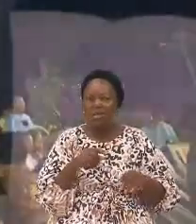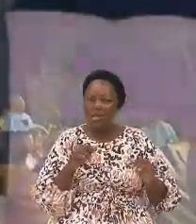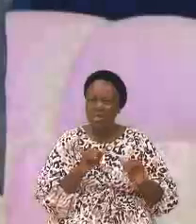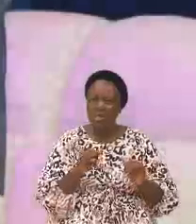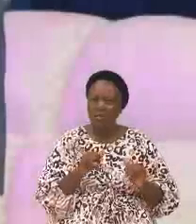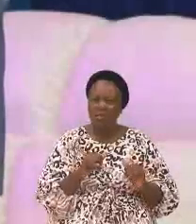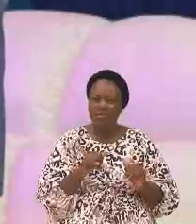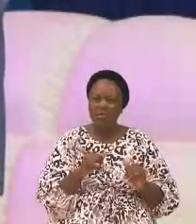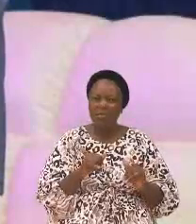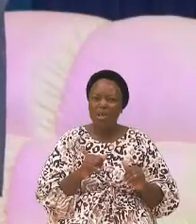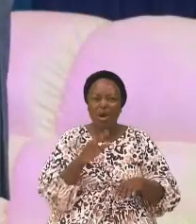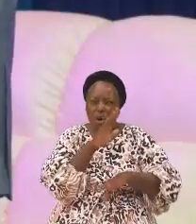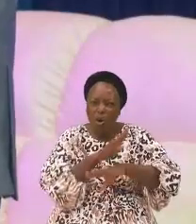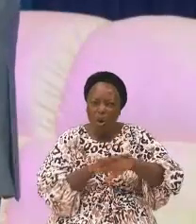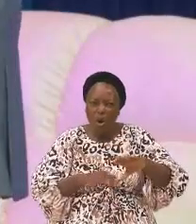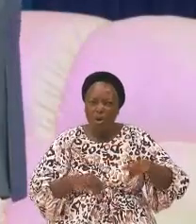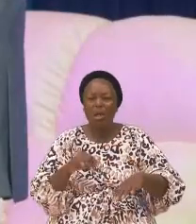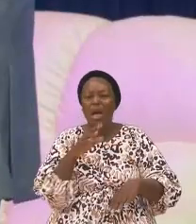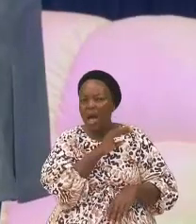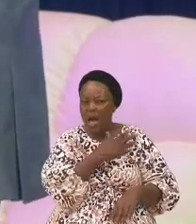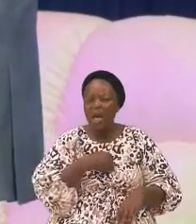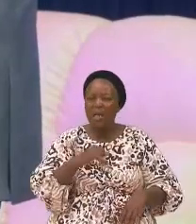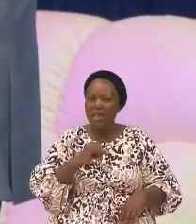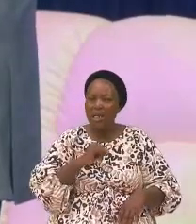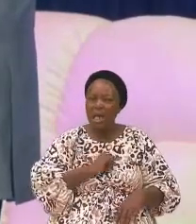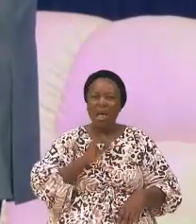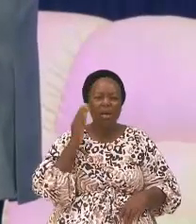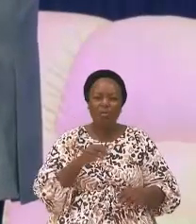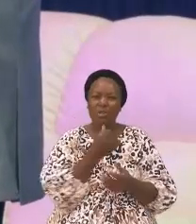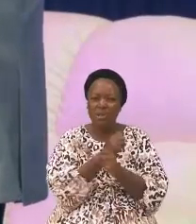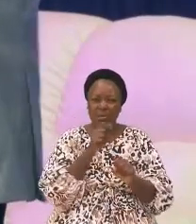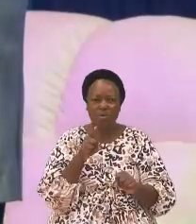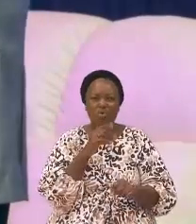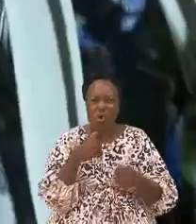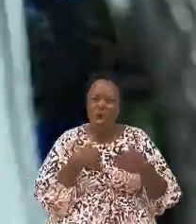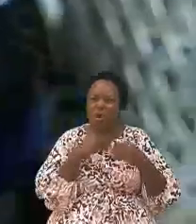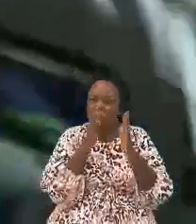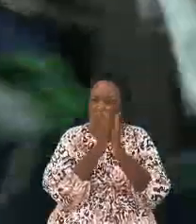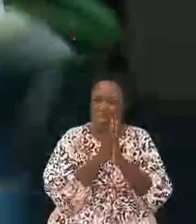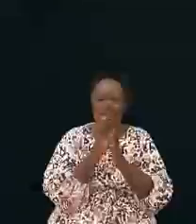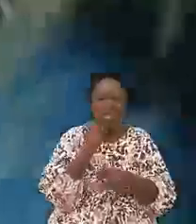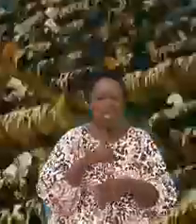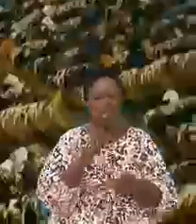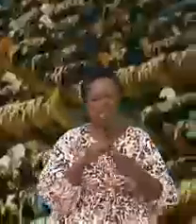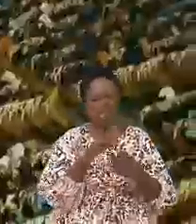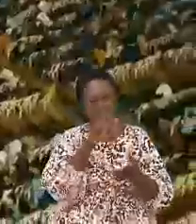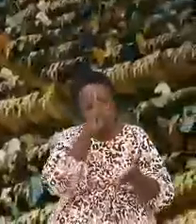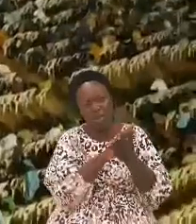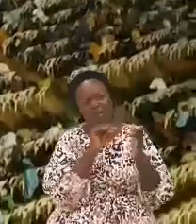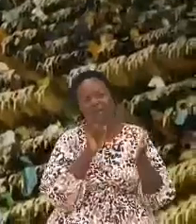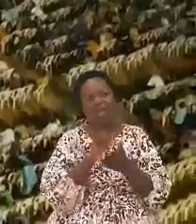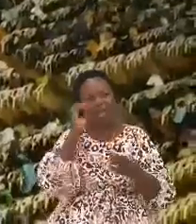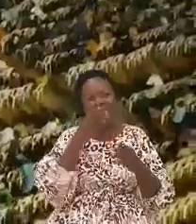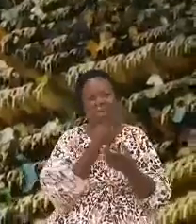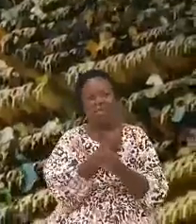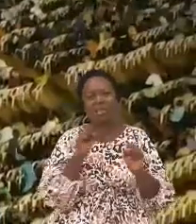lie. He said, call, and I will save you. You have called,